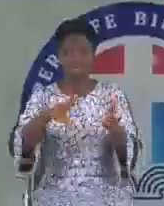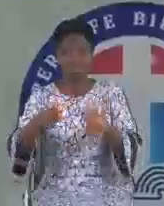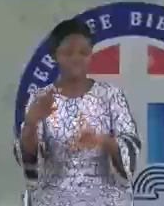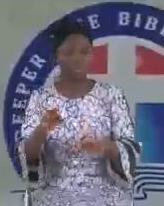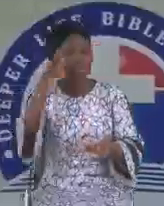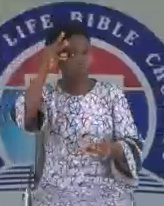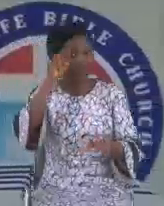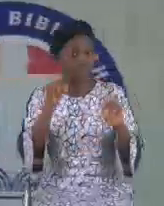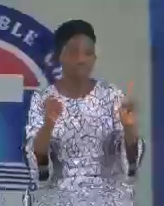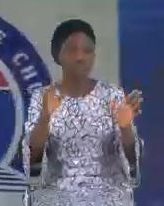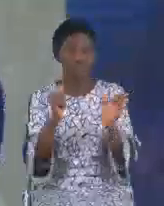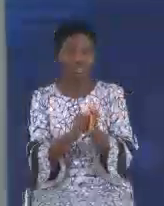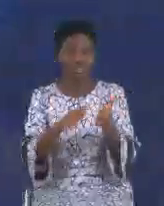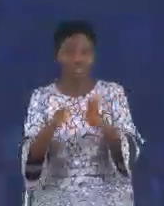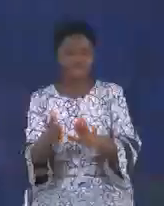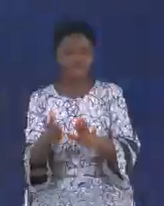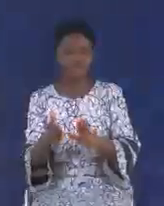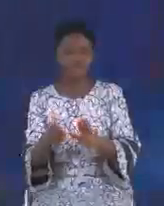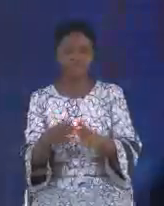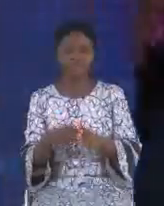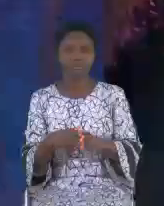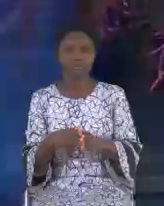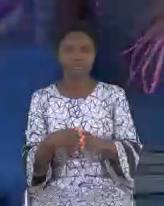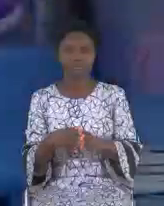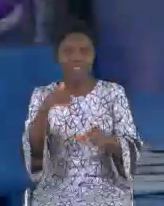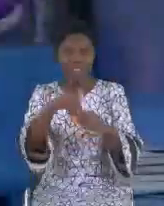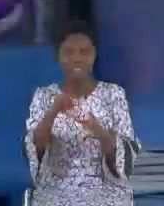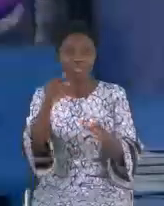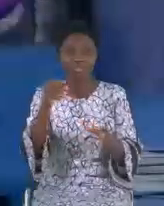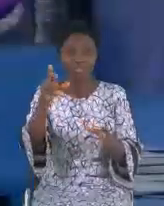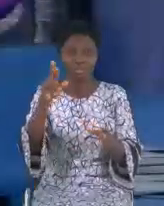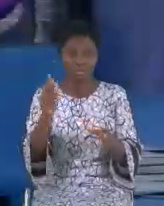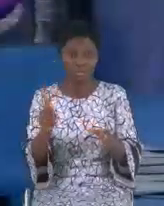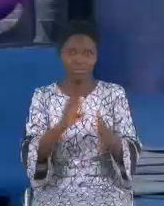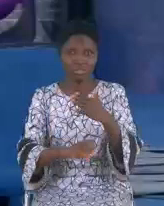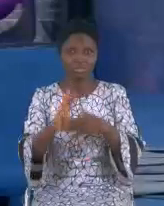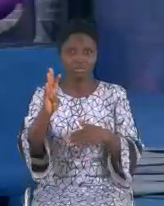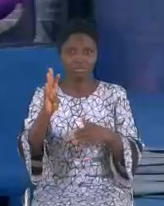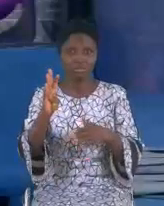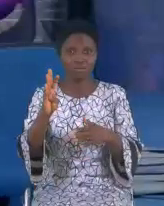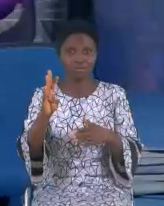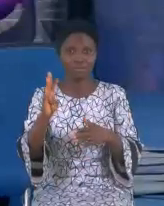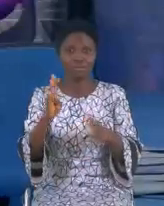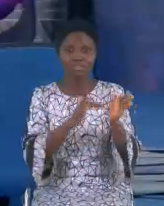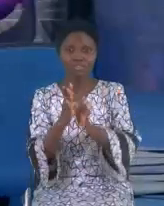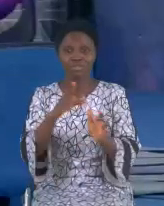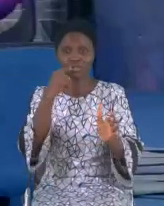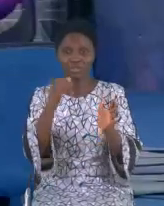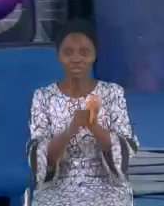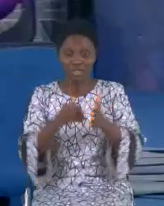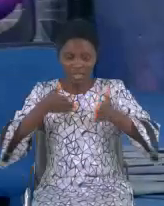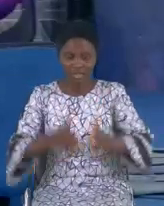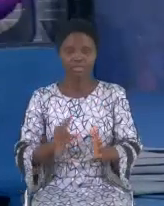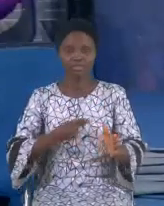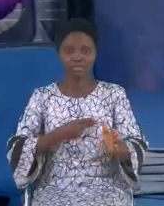that story I was reading to you in Mark chapter 5. In Mark chapter 4, Jesus said, let us pass on to the other